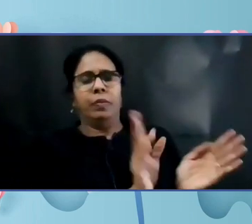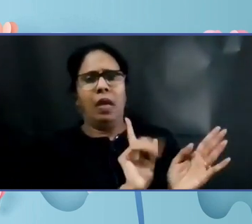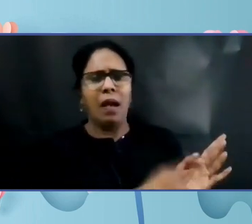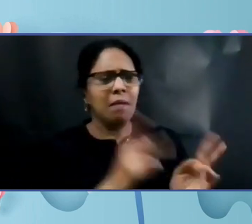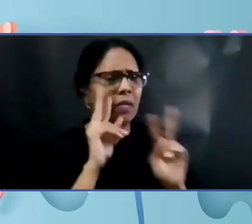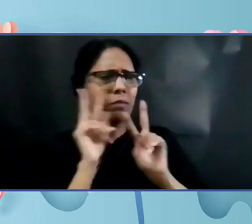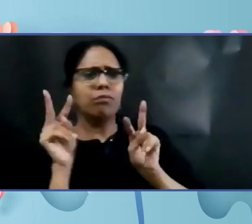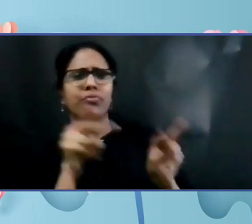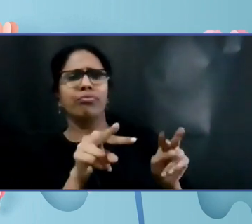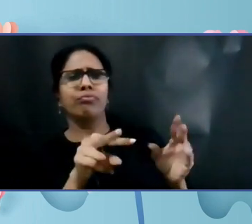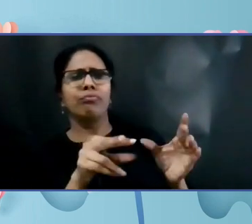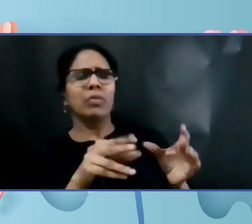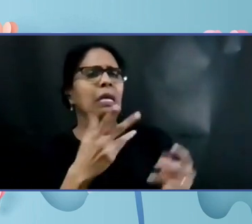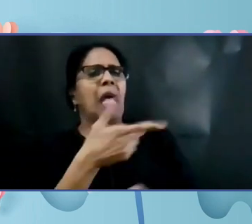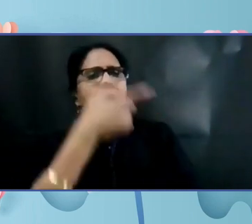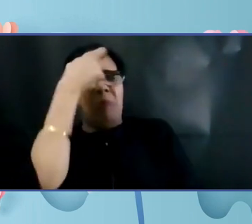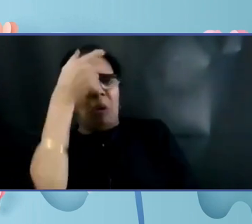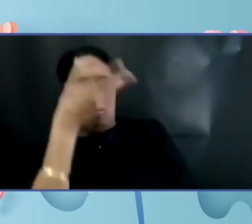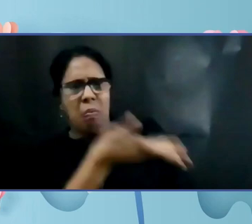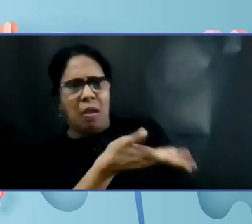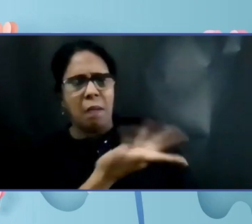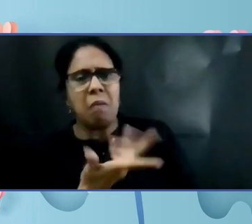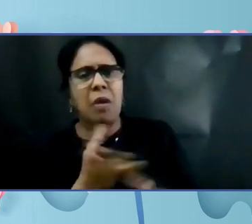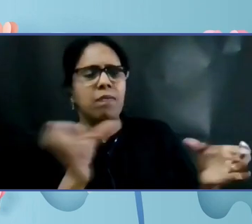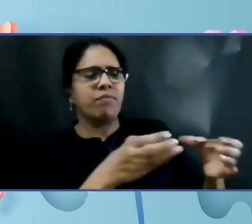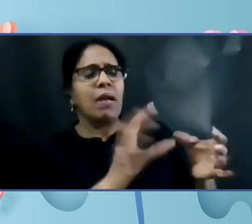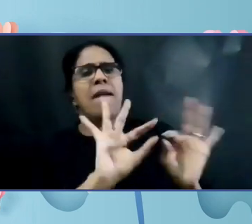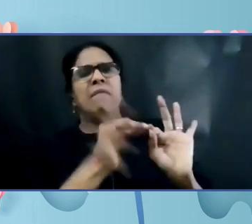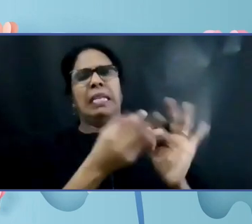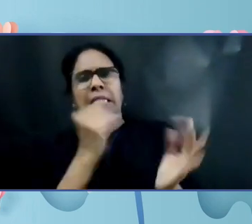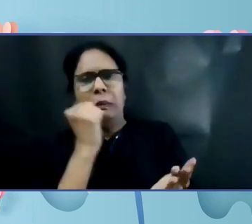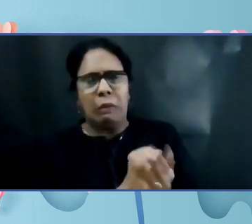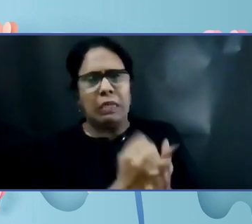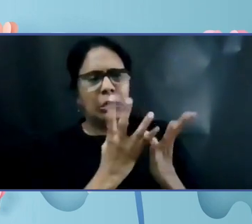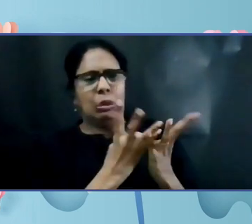a problem that must be fixed.